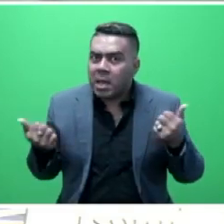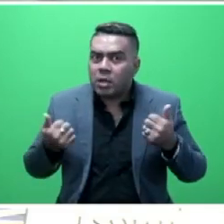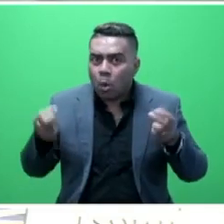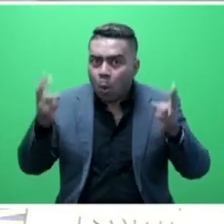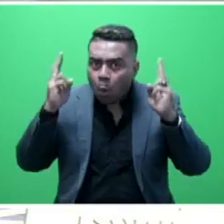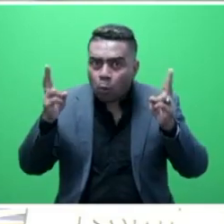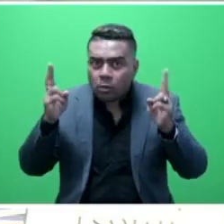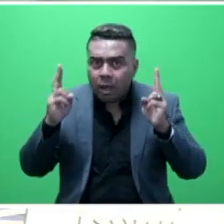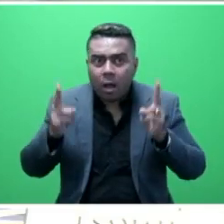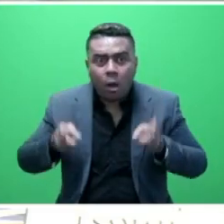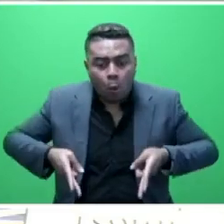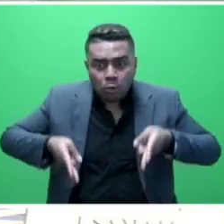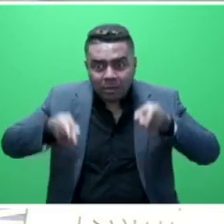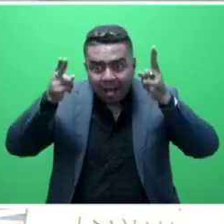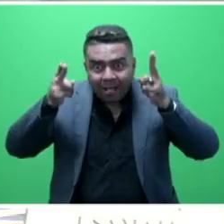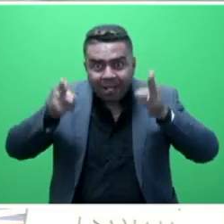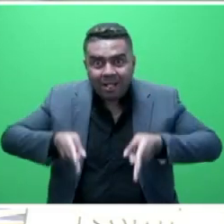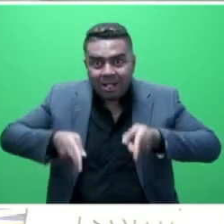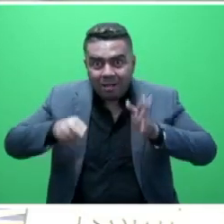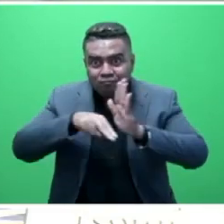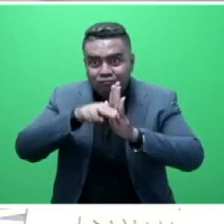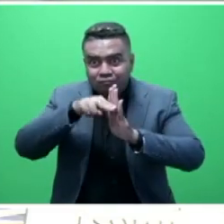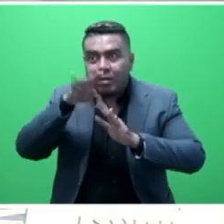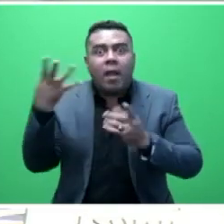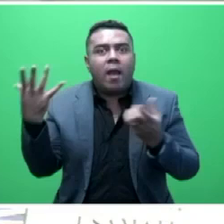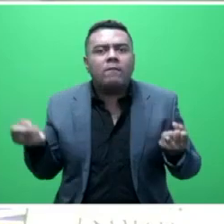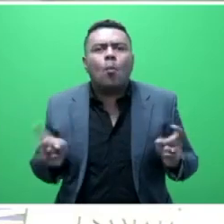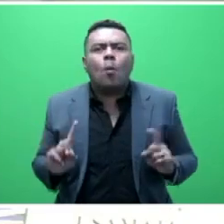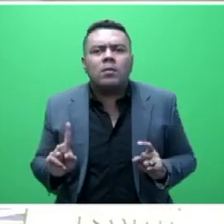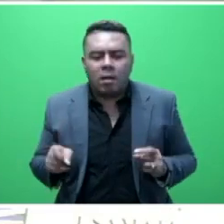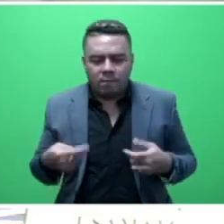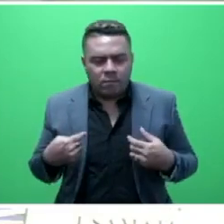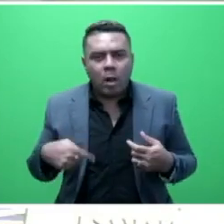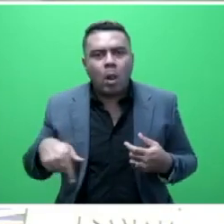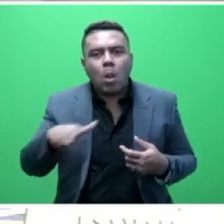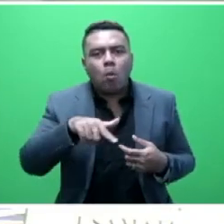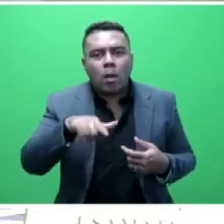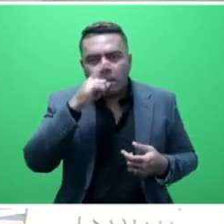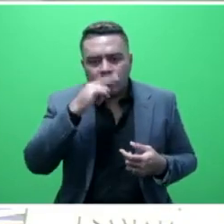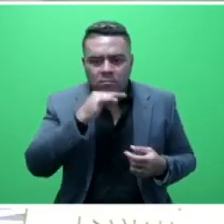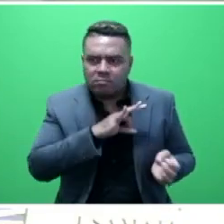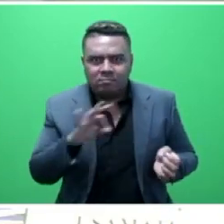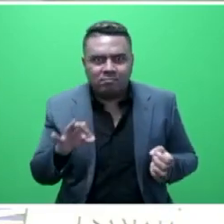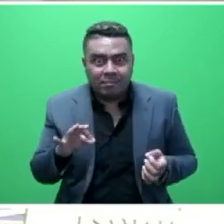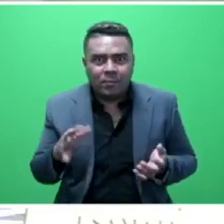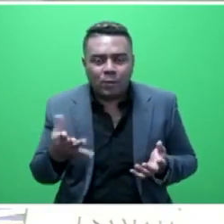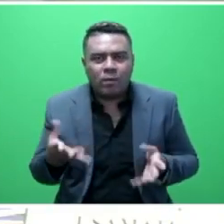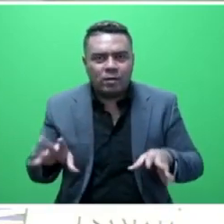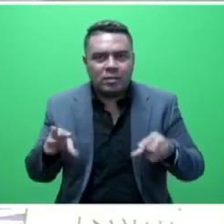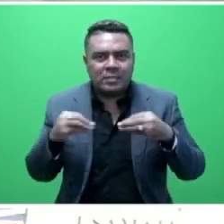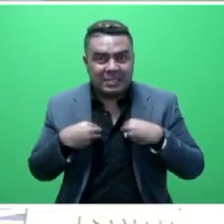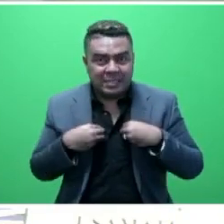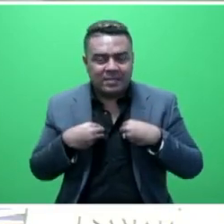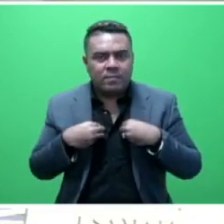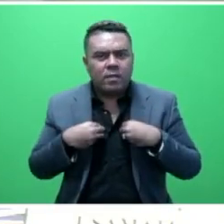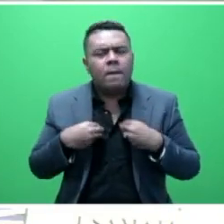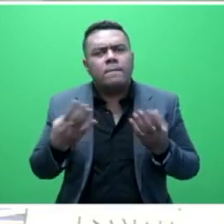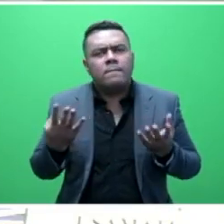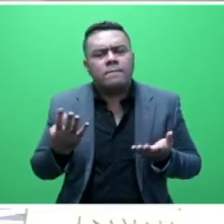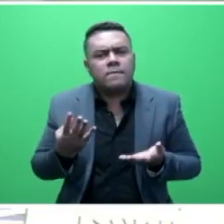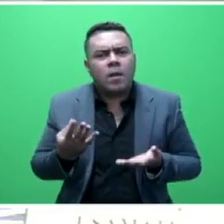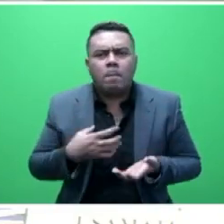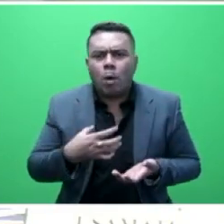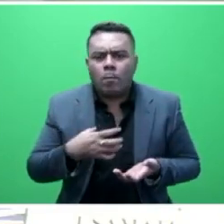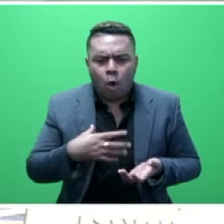looking locally through the Love Our Locals initiative. We received thousands of applications through our new micro-entrepreneur